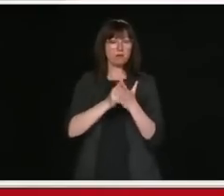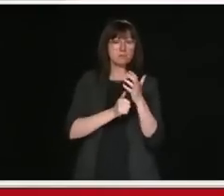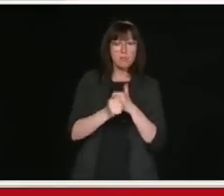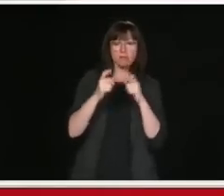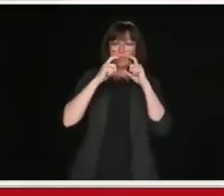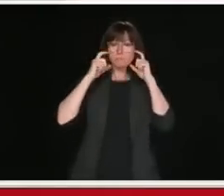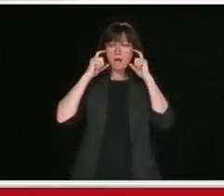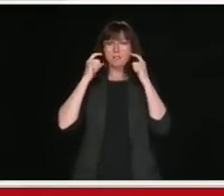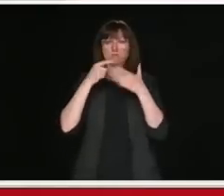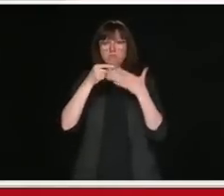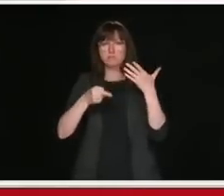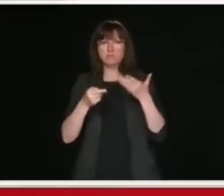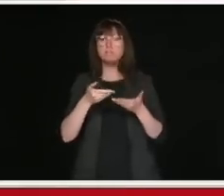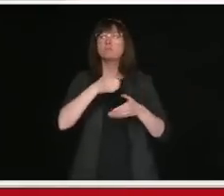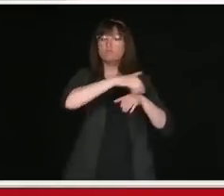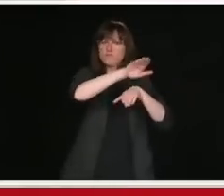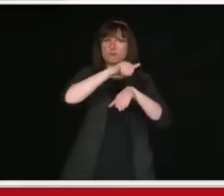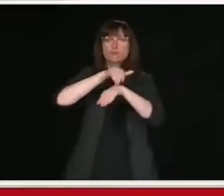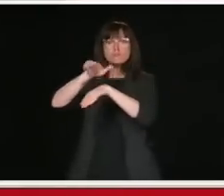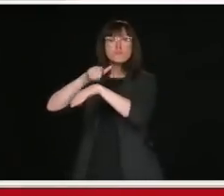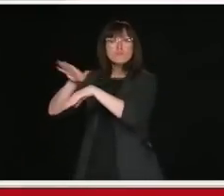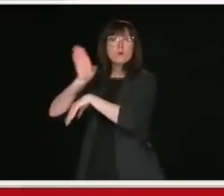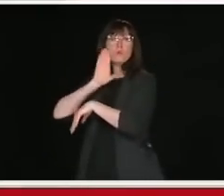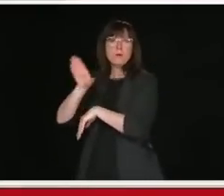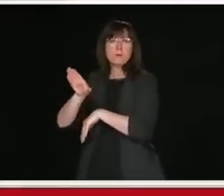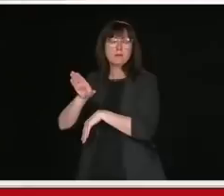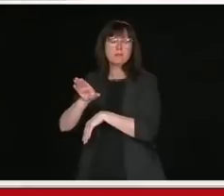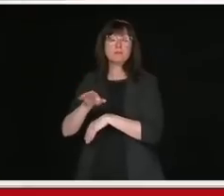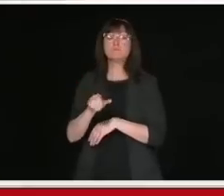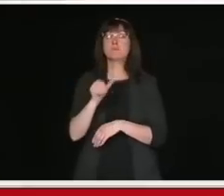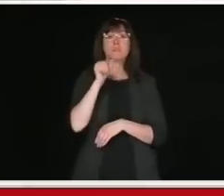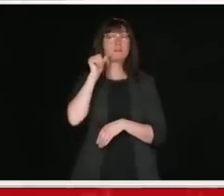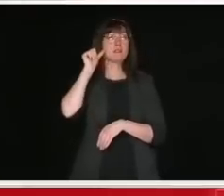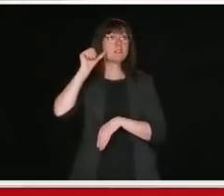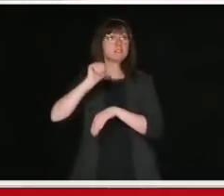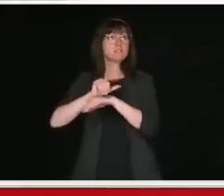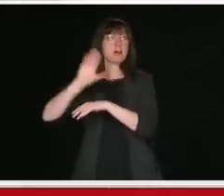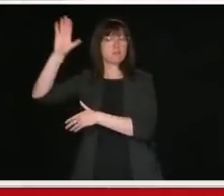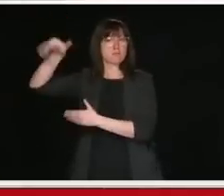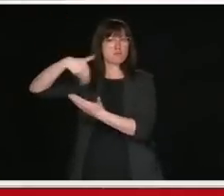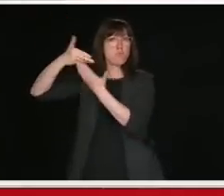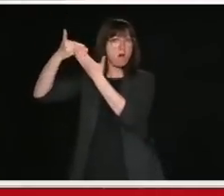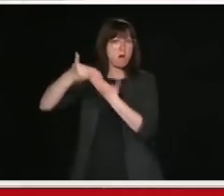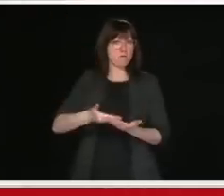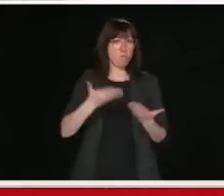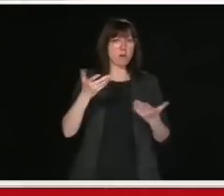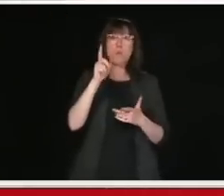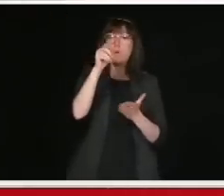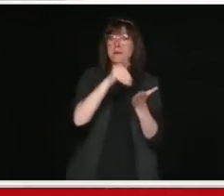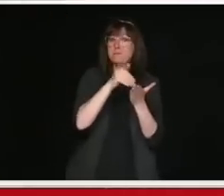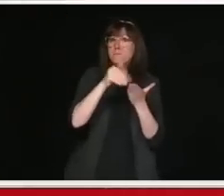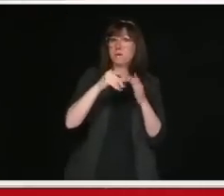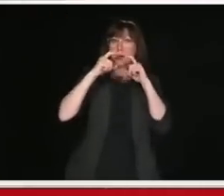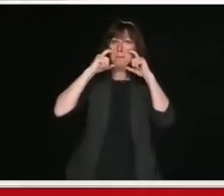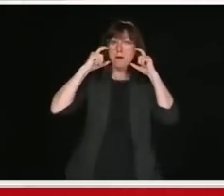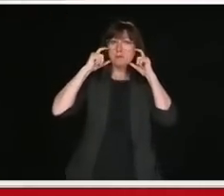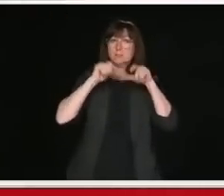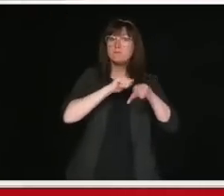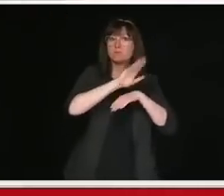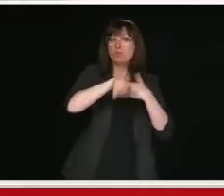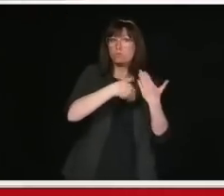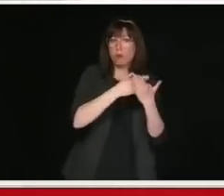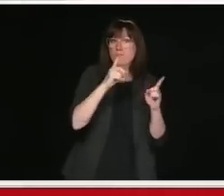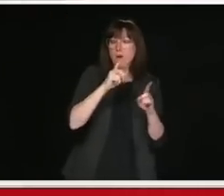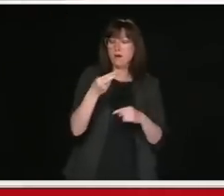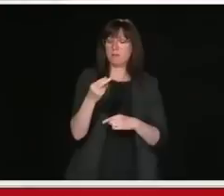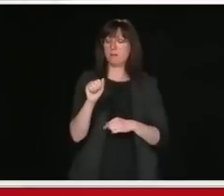Last night, we received a shipment of over 1 million masks to a Hamilton warehouse. I know that people there have been working